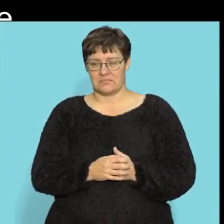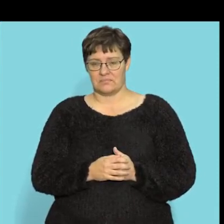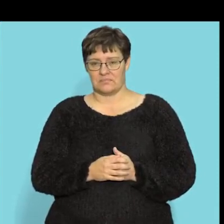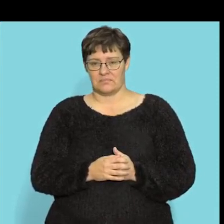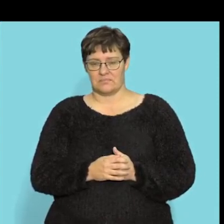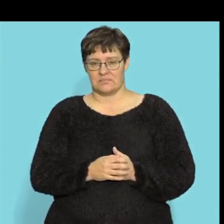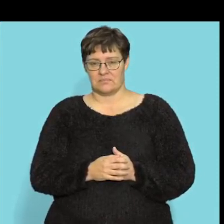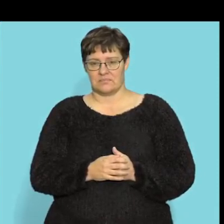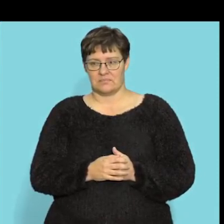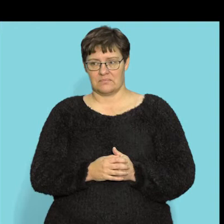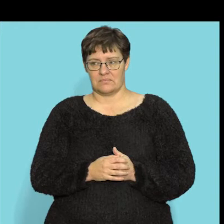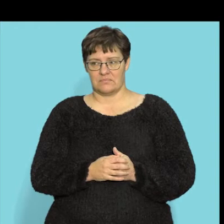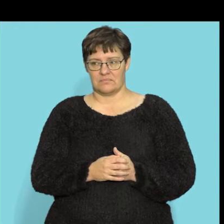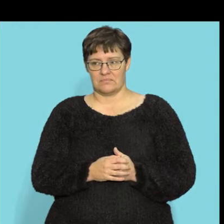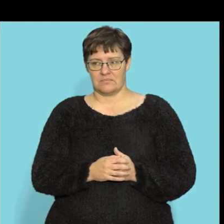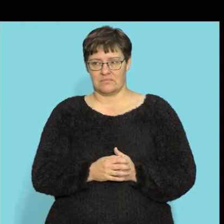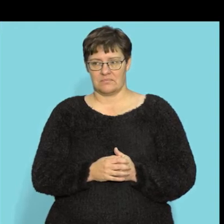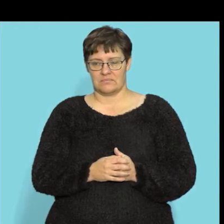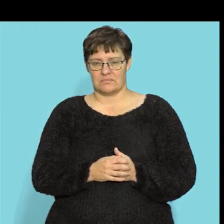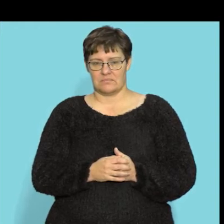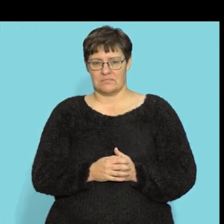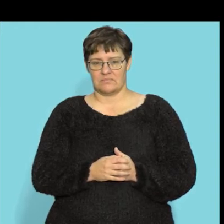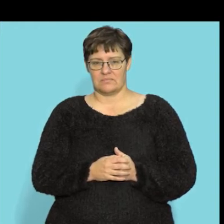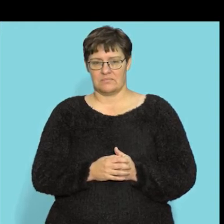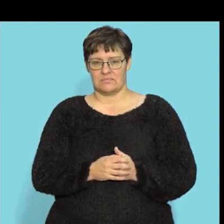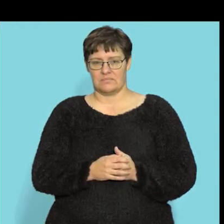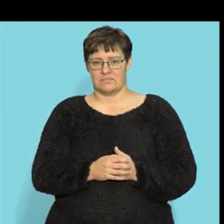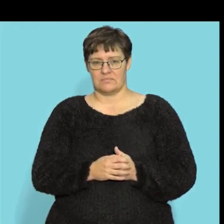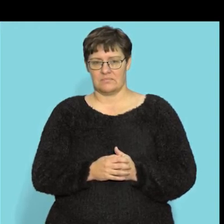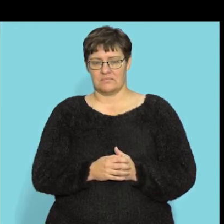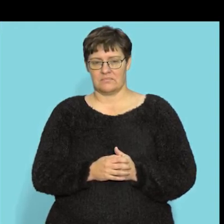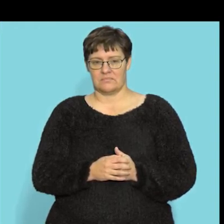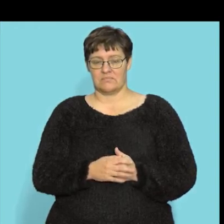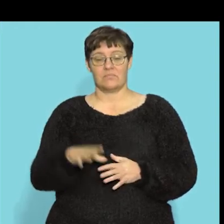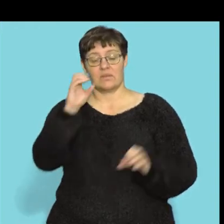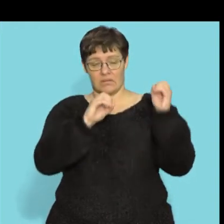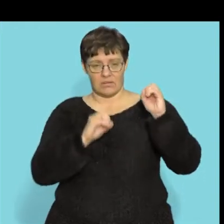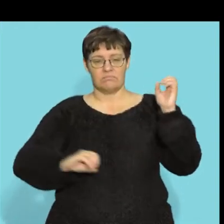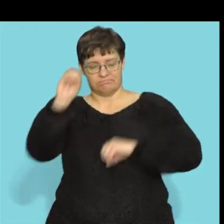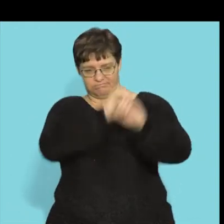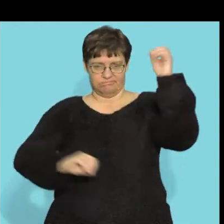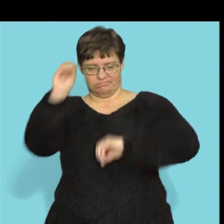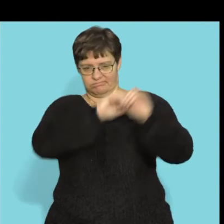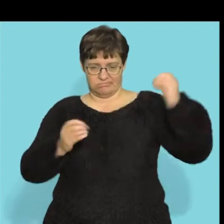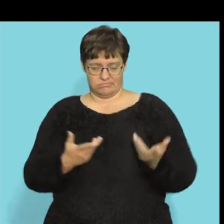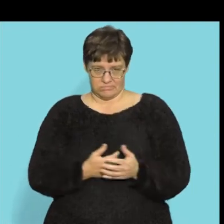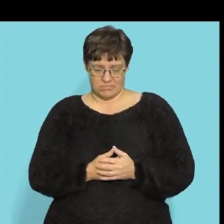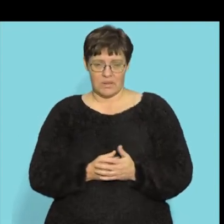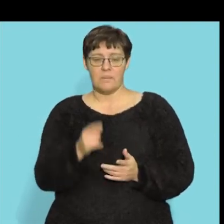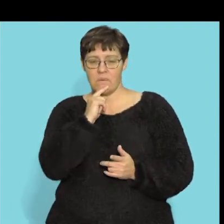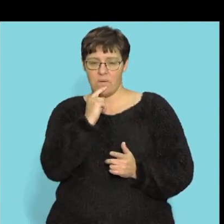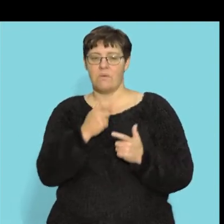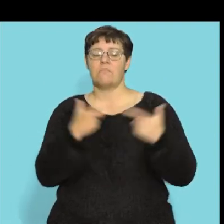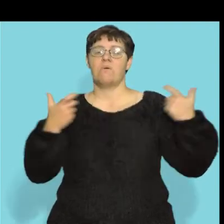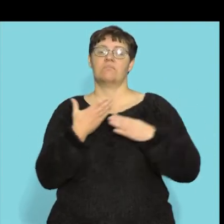charge, right? So if these particles were moving much randomly, in other words, there will be greater opposition that